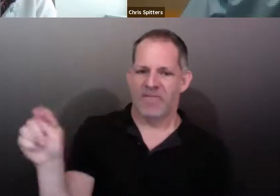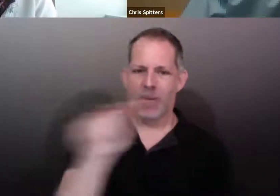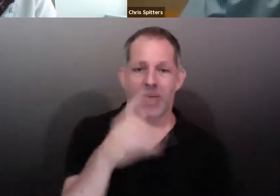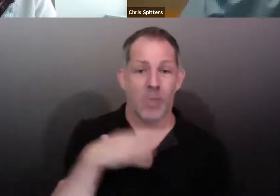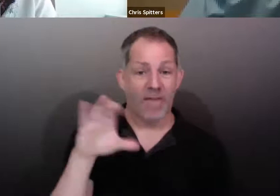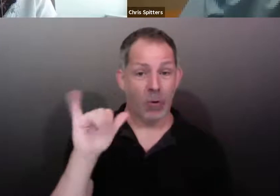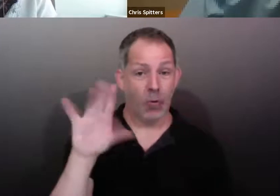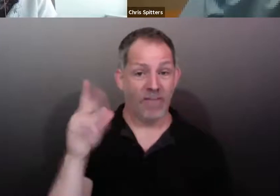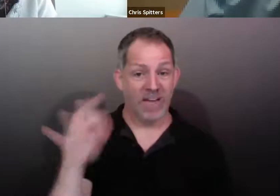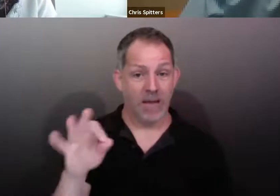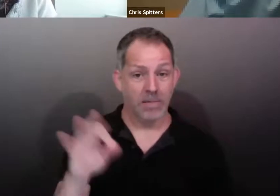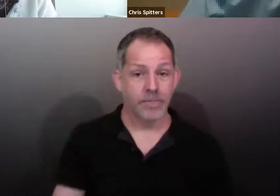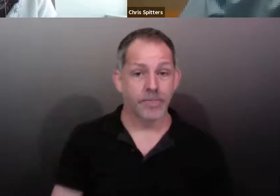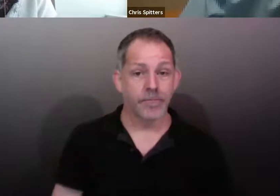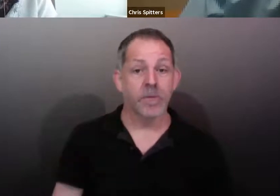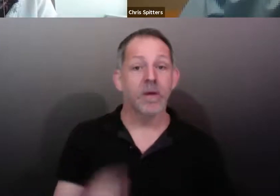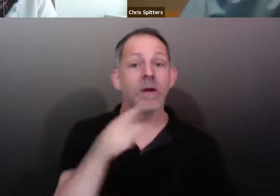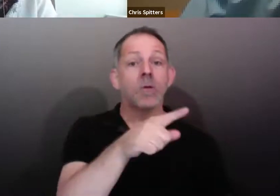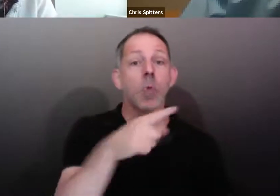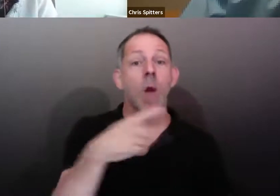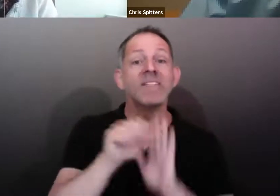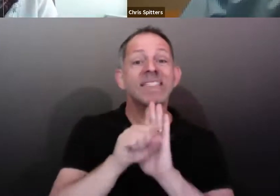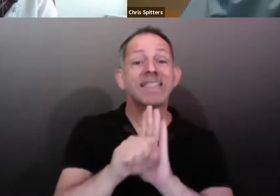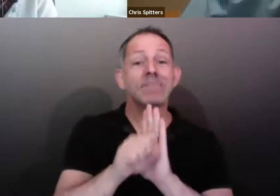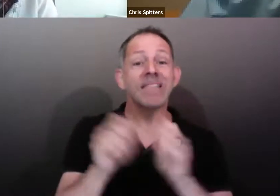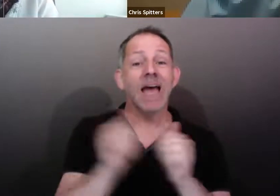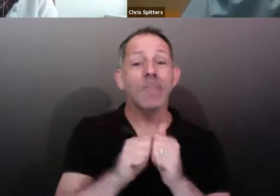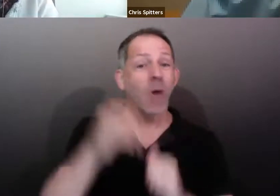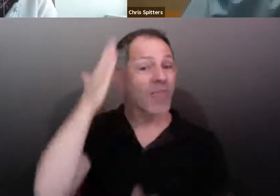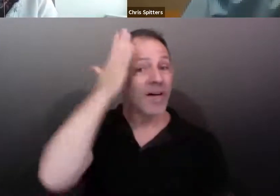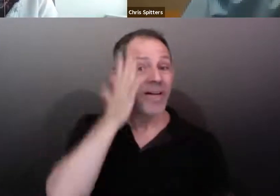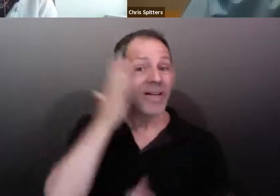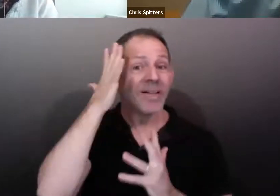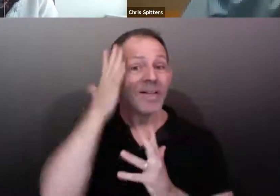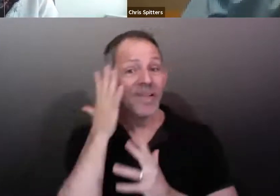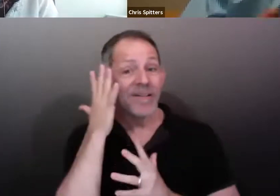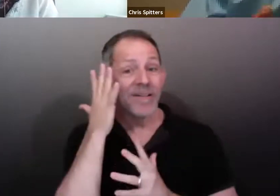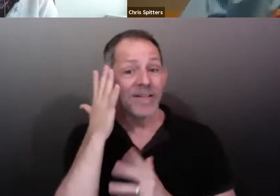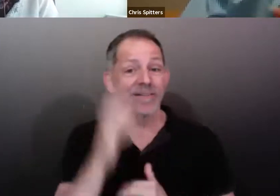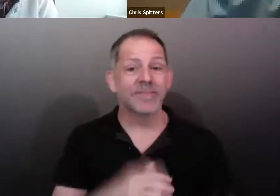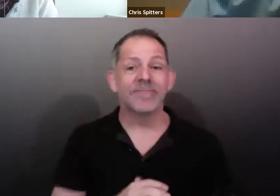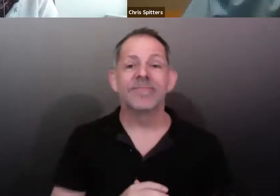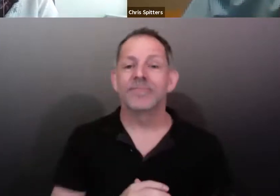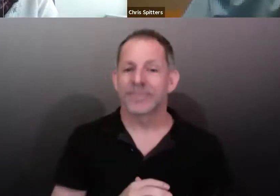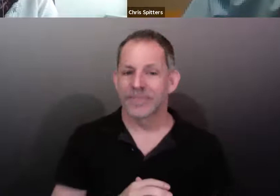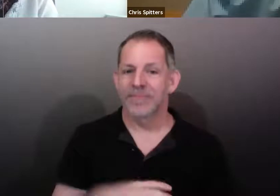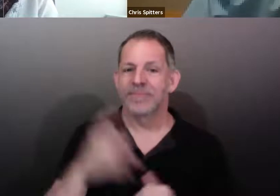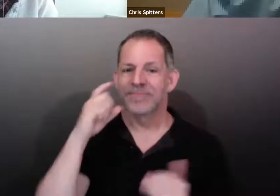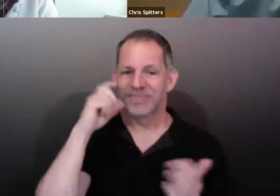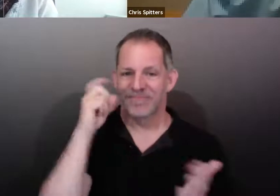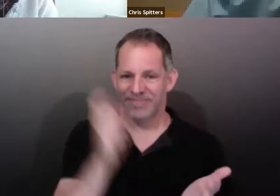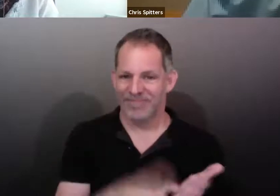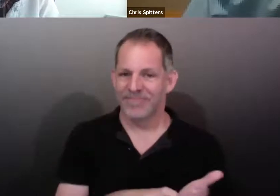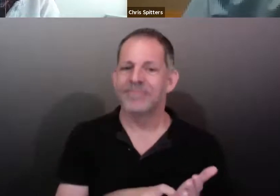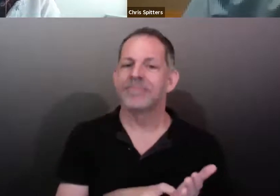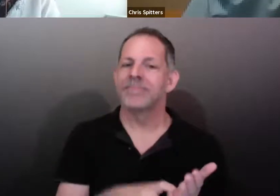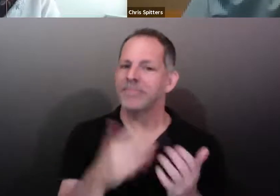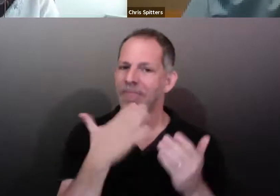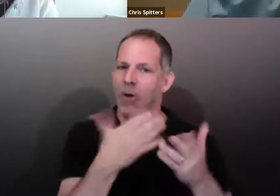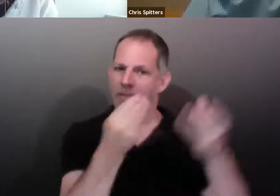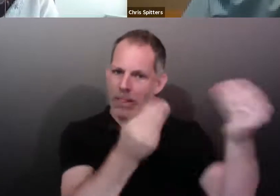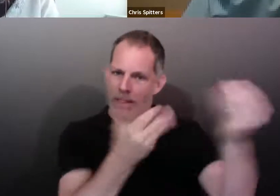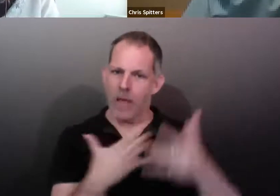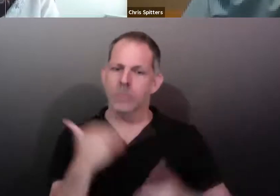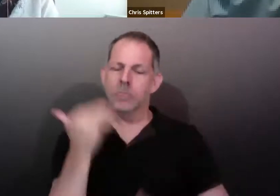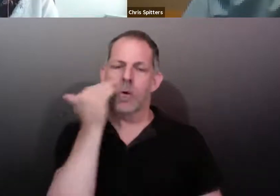to be aware of that. It's yet more motivation for us as the health department to try to protect others from getting it, and as